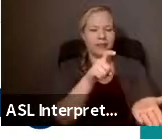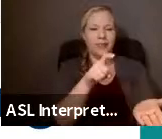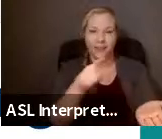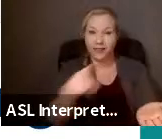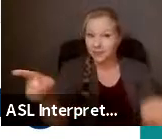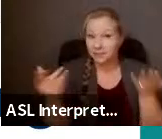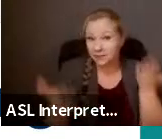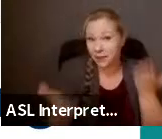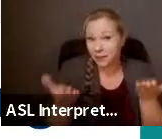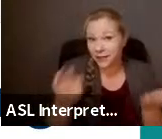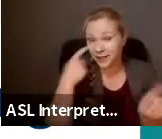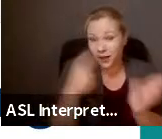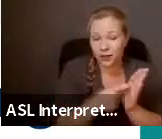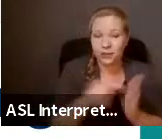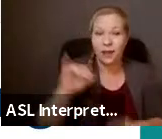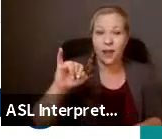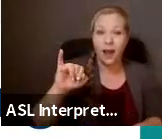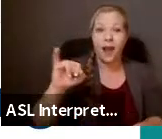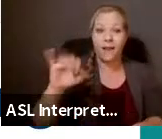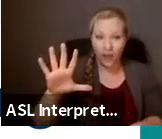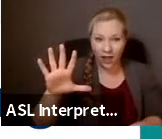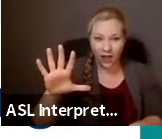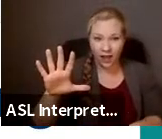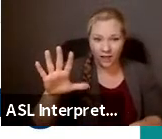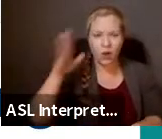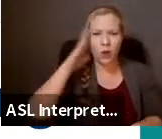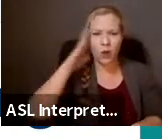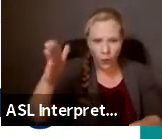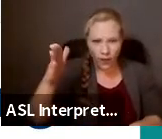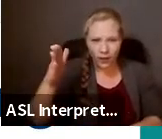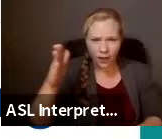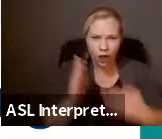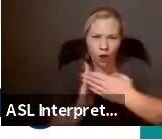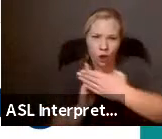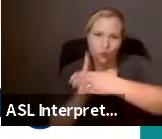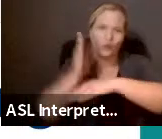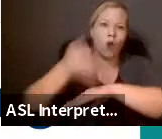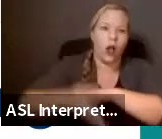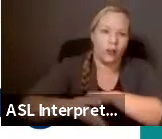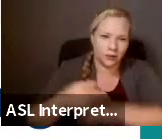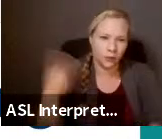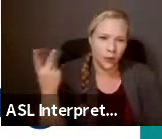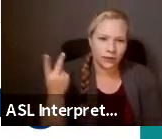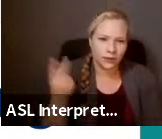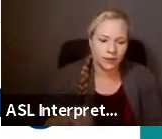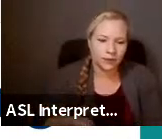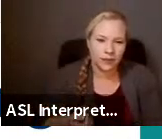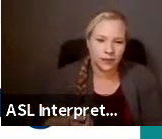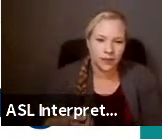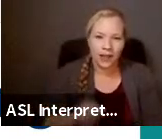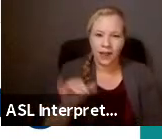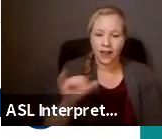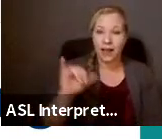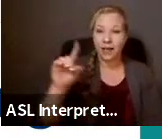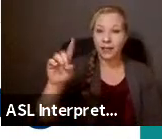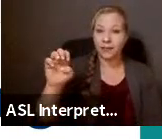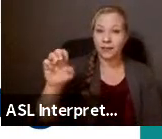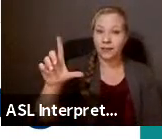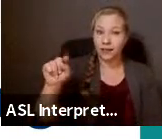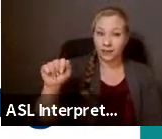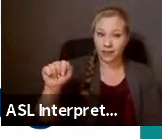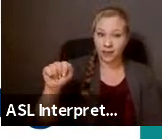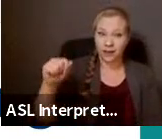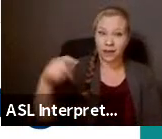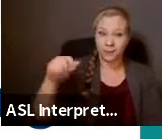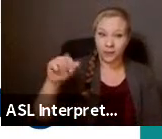that we are crossing I-5 twice here. To, you know, if you were to make a trip from Delta Park or North Portland,